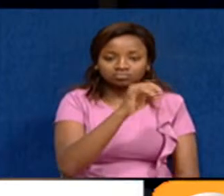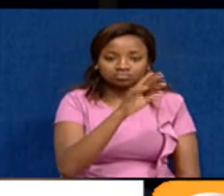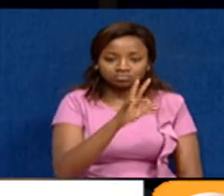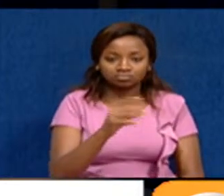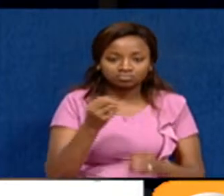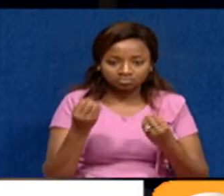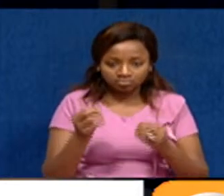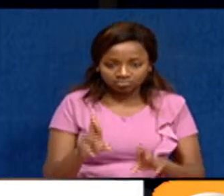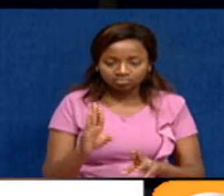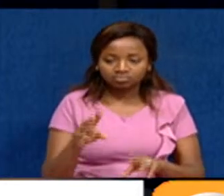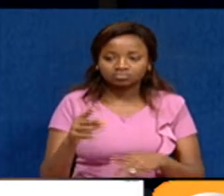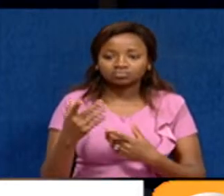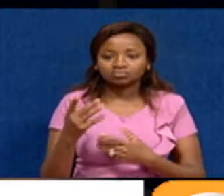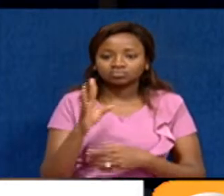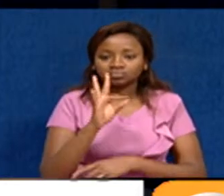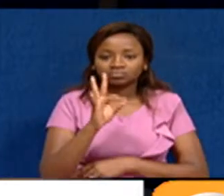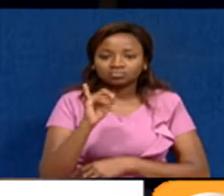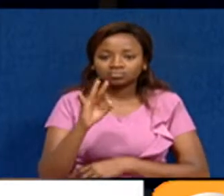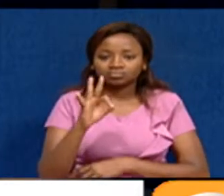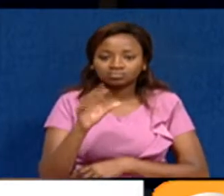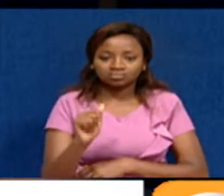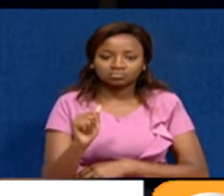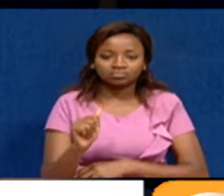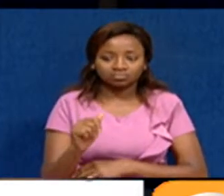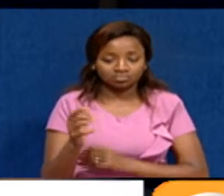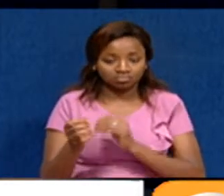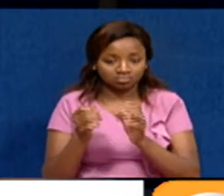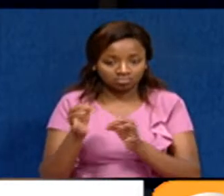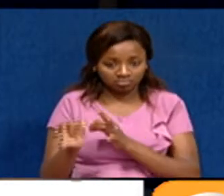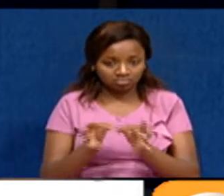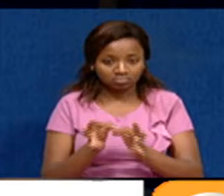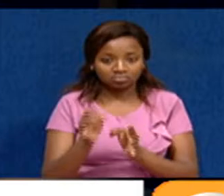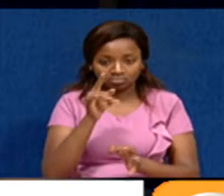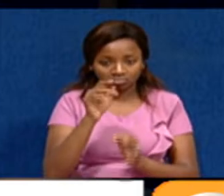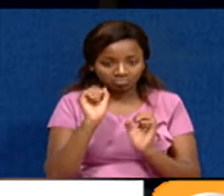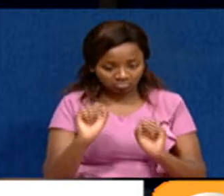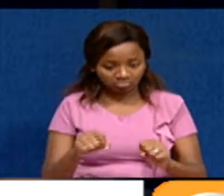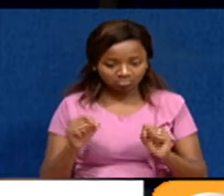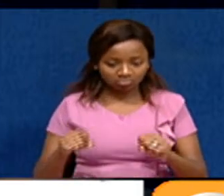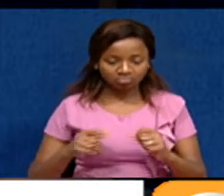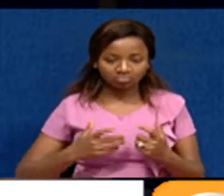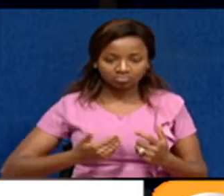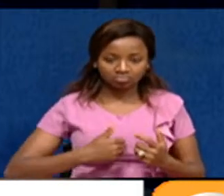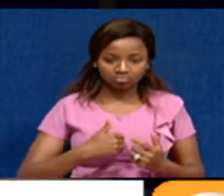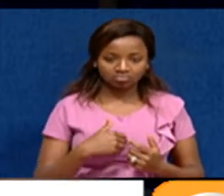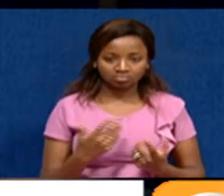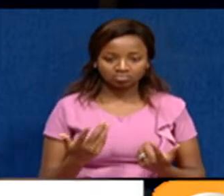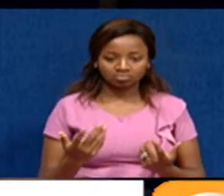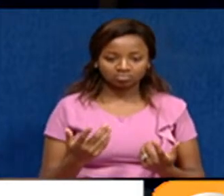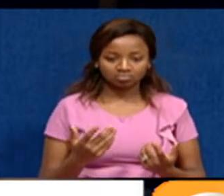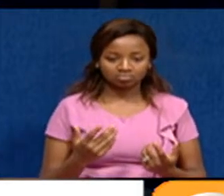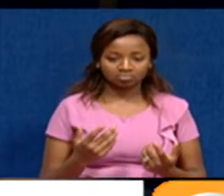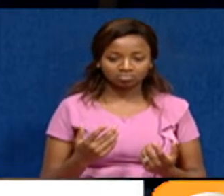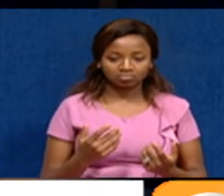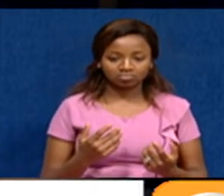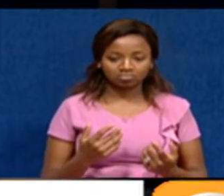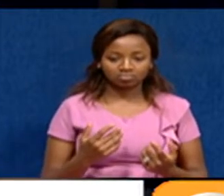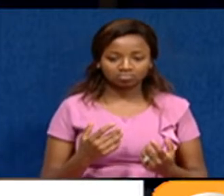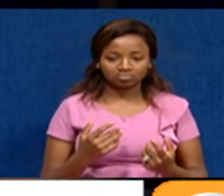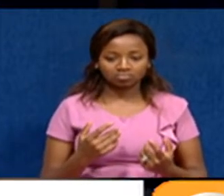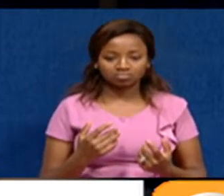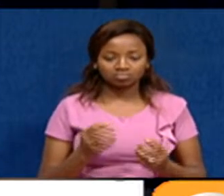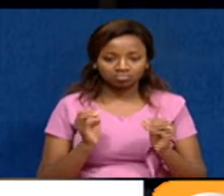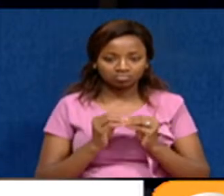that you are in a position to host if you are going to, you know, host the first leg.